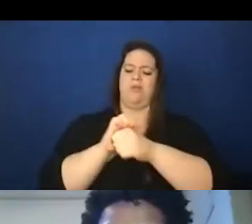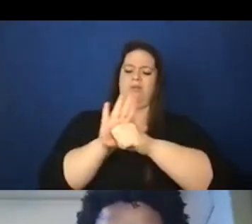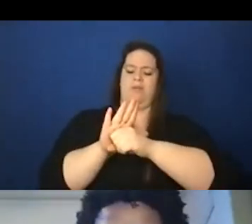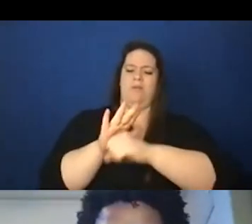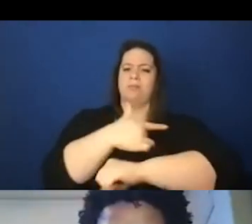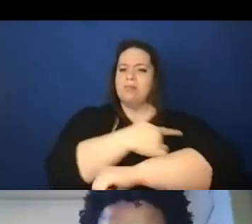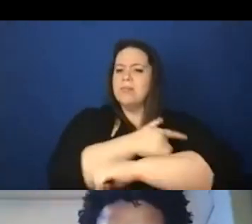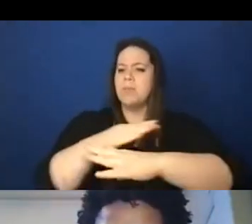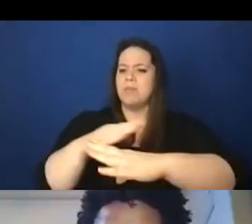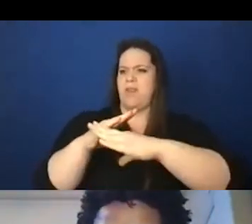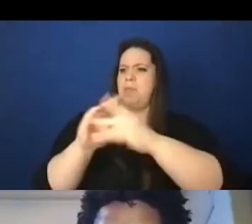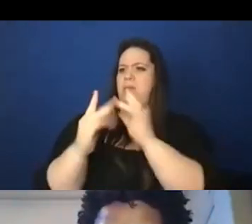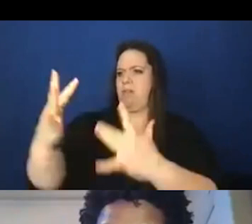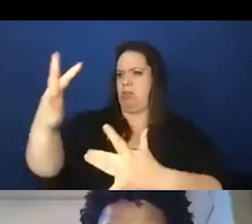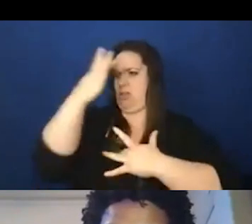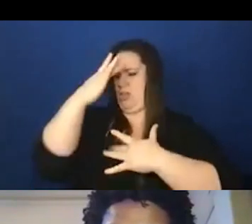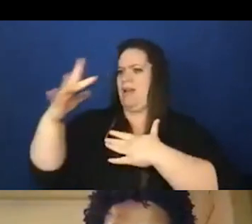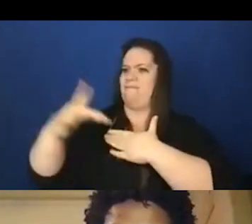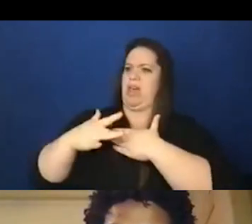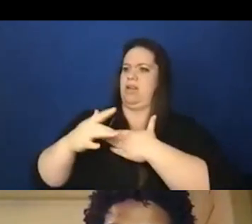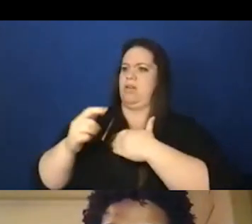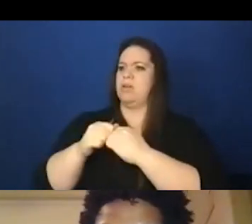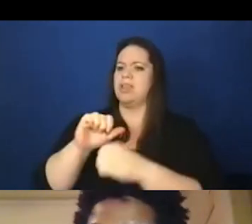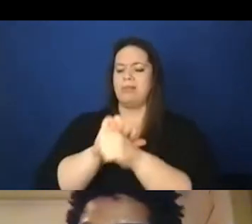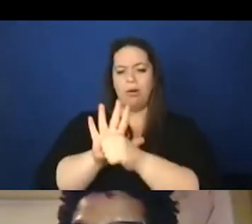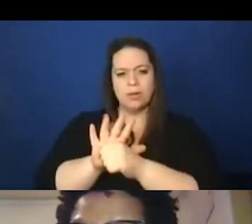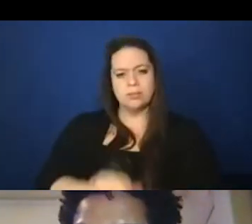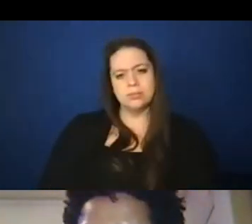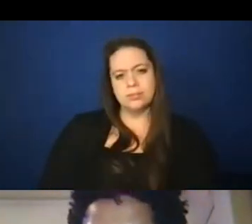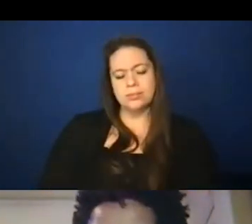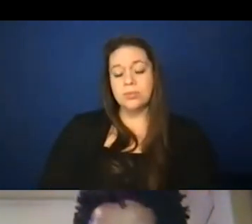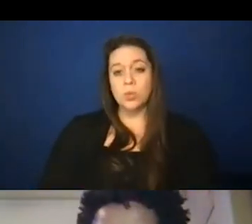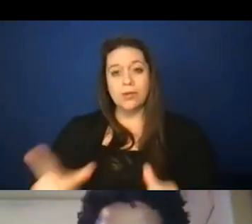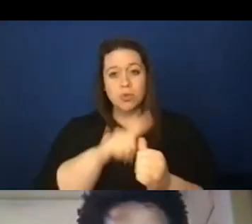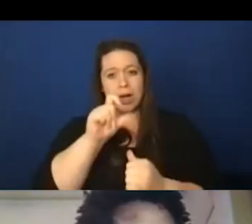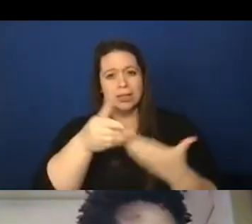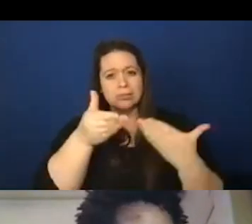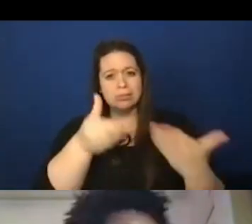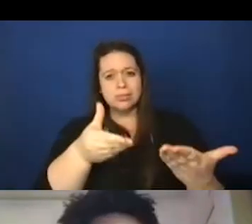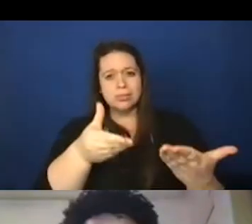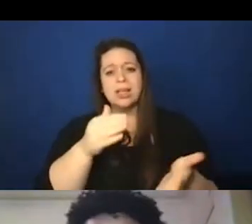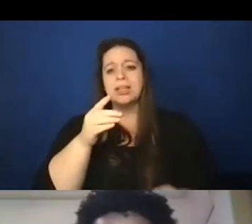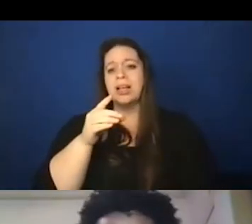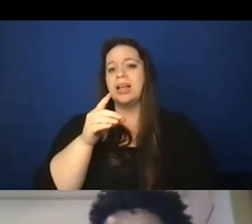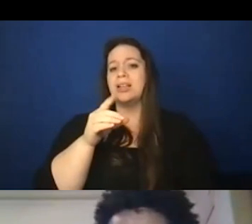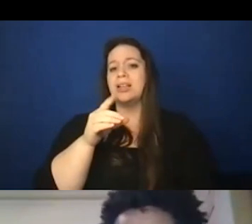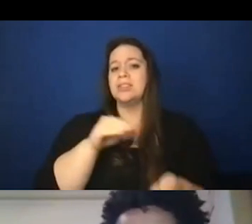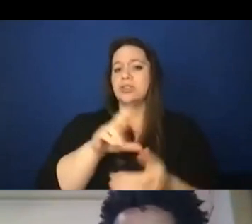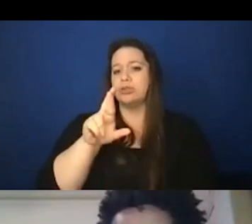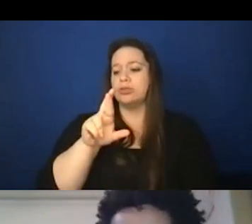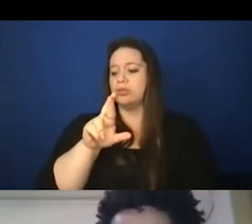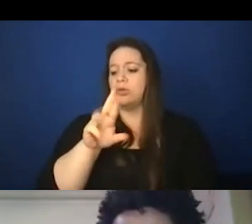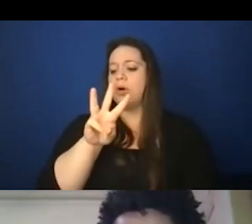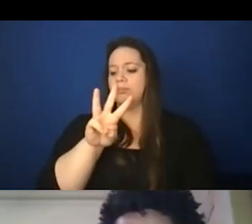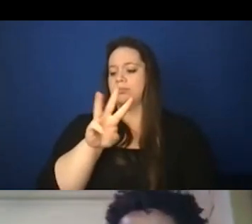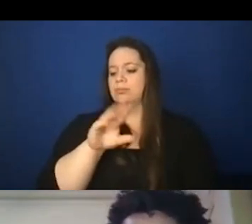from becoming infected with COVID-19. I'm going to direct my question to Dr. Riley first. Right. Well, good